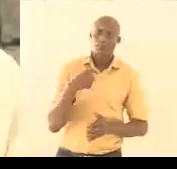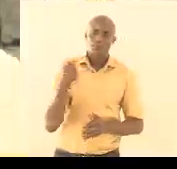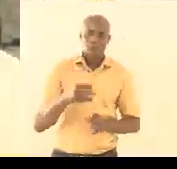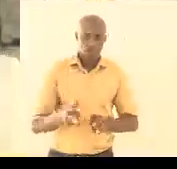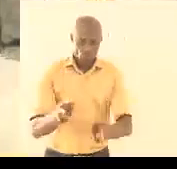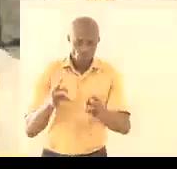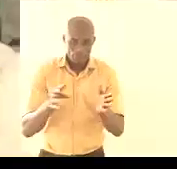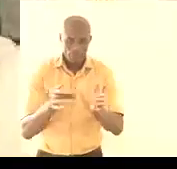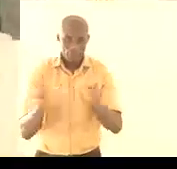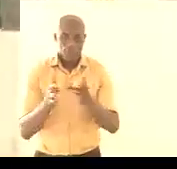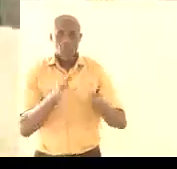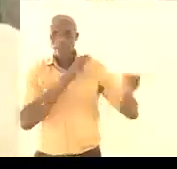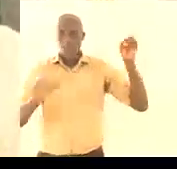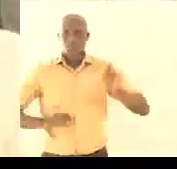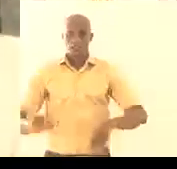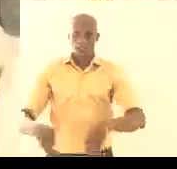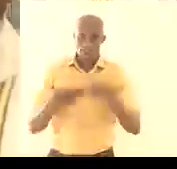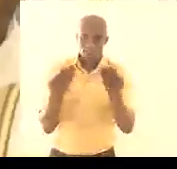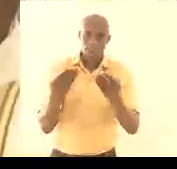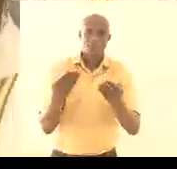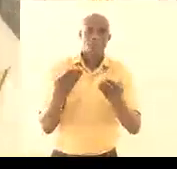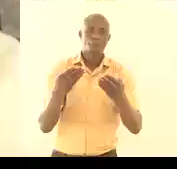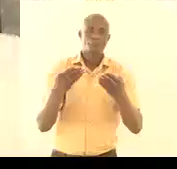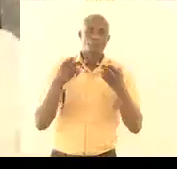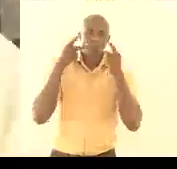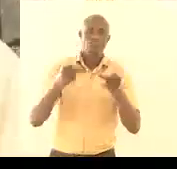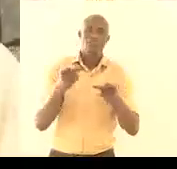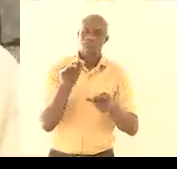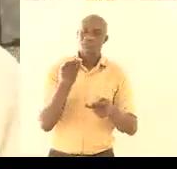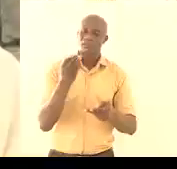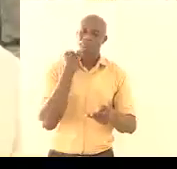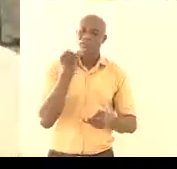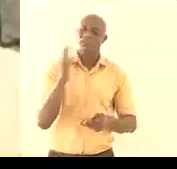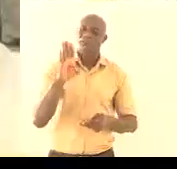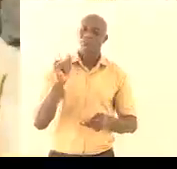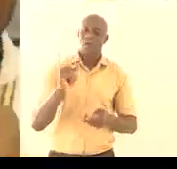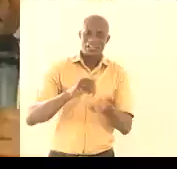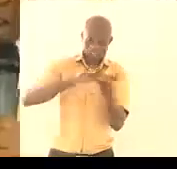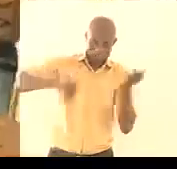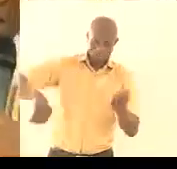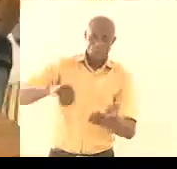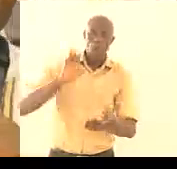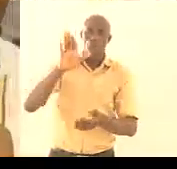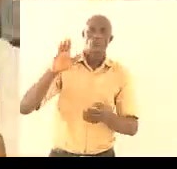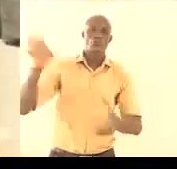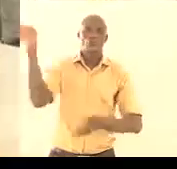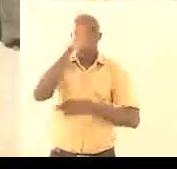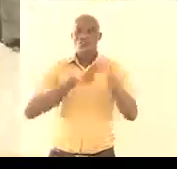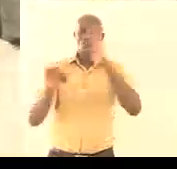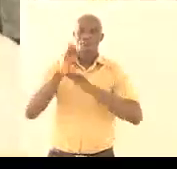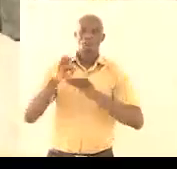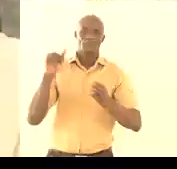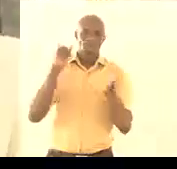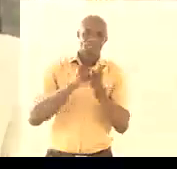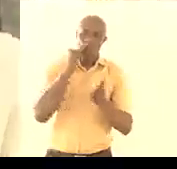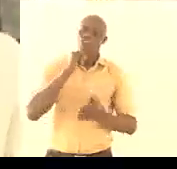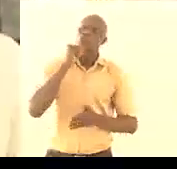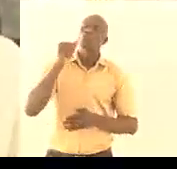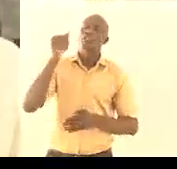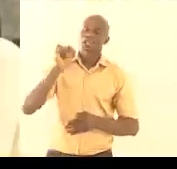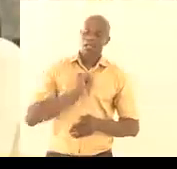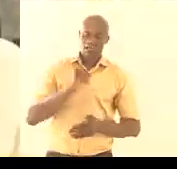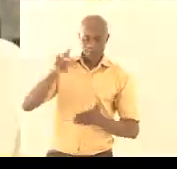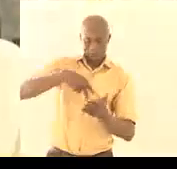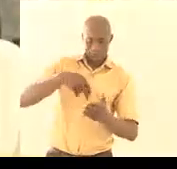that the way Jesus Christ gives peace is by removing all your troubles. That's not what I have read in the Gospels. That's not what I have read in the